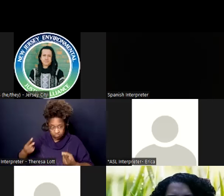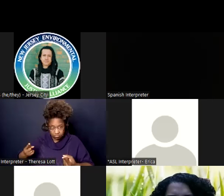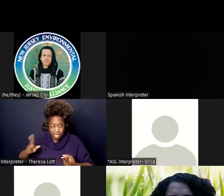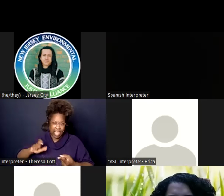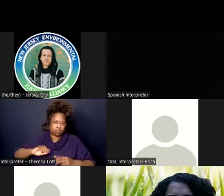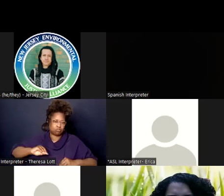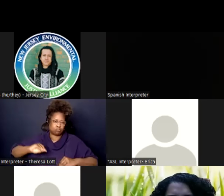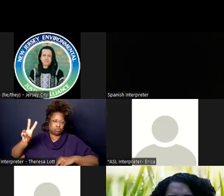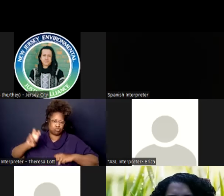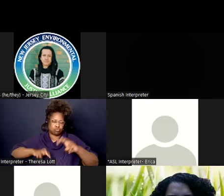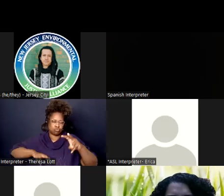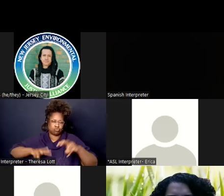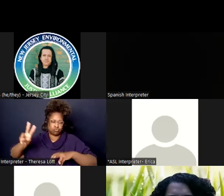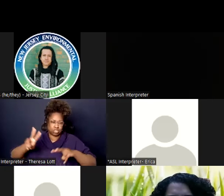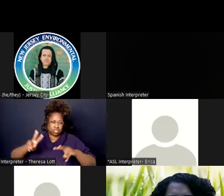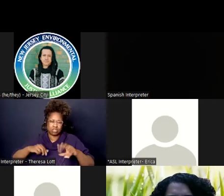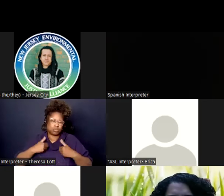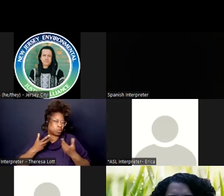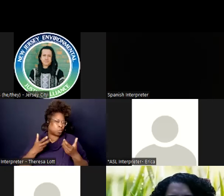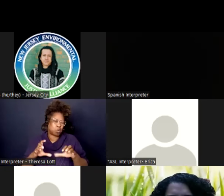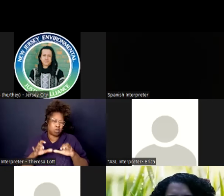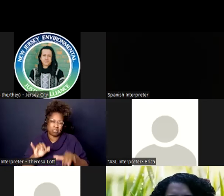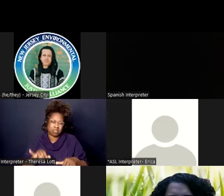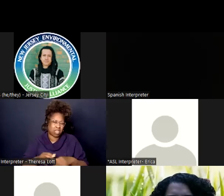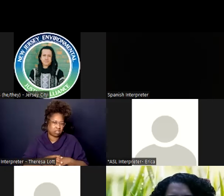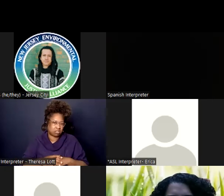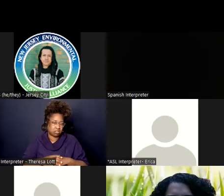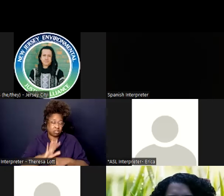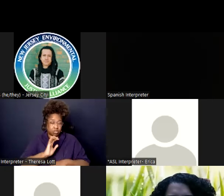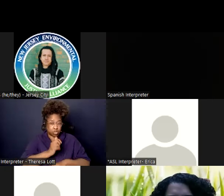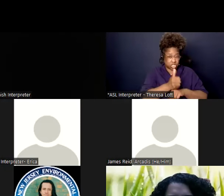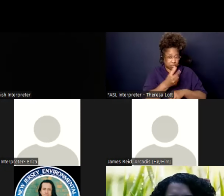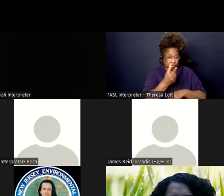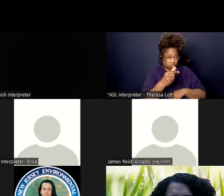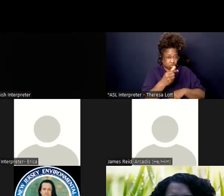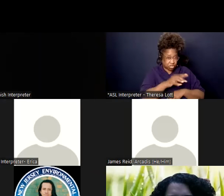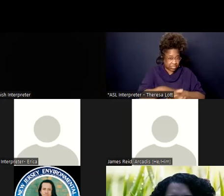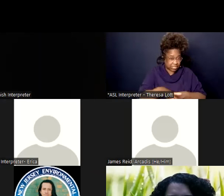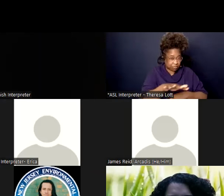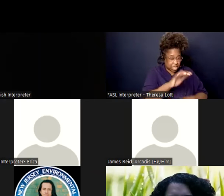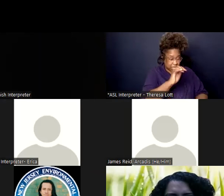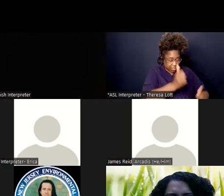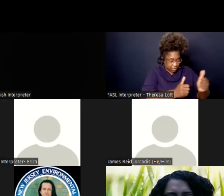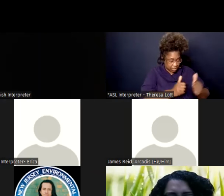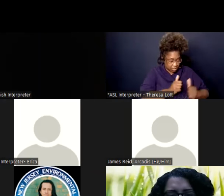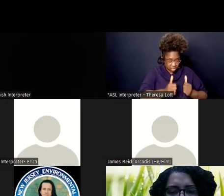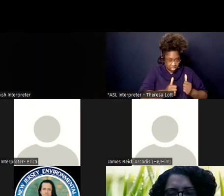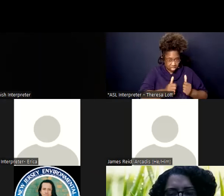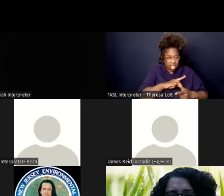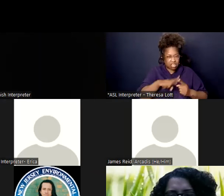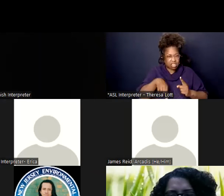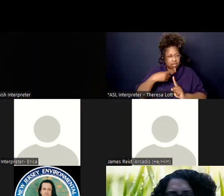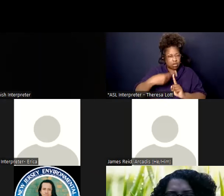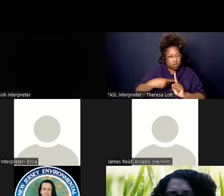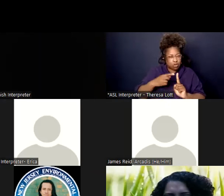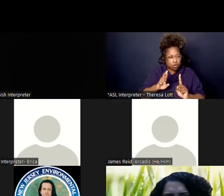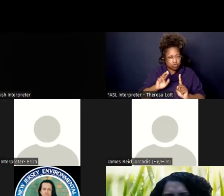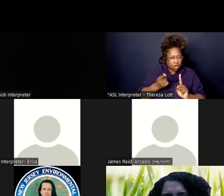green spaces to create that would increase rent prices, increase property prices,